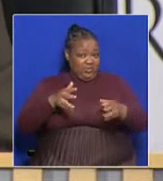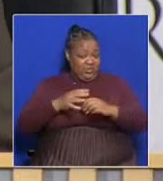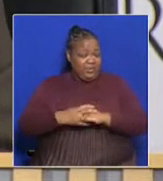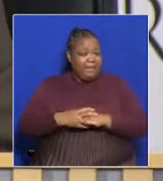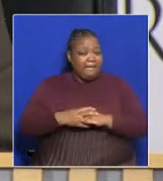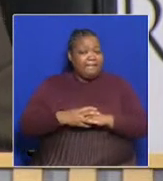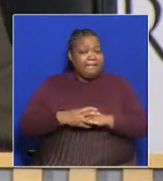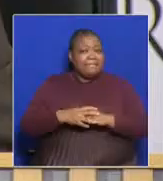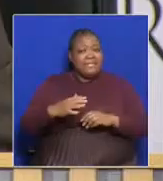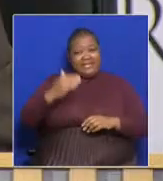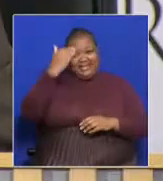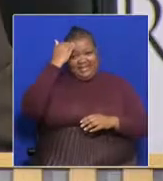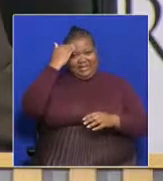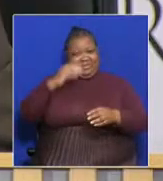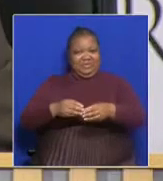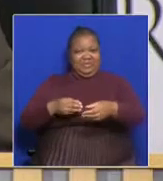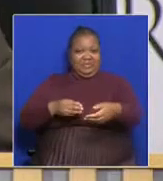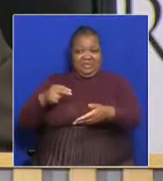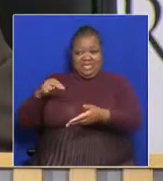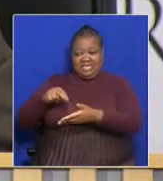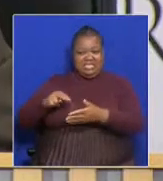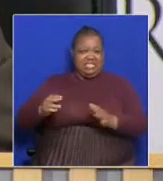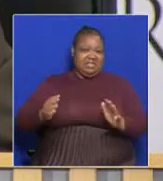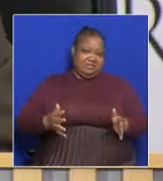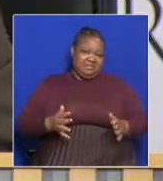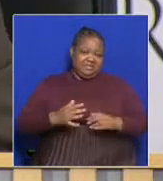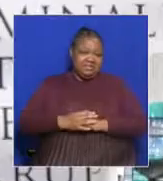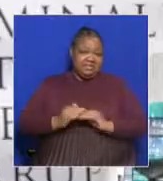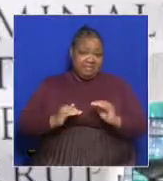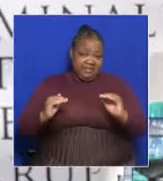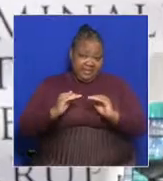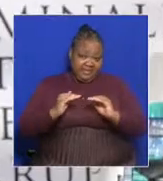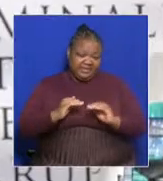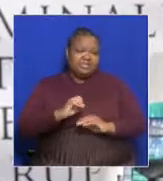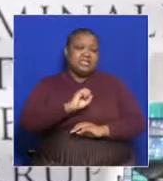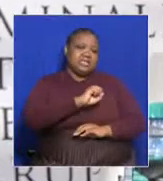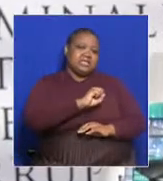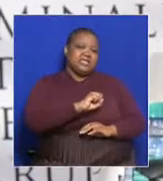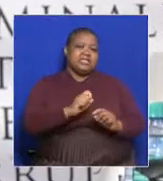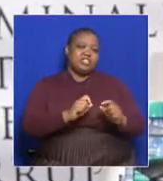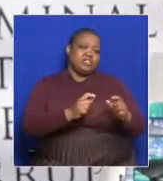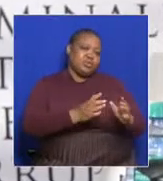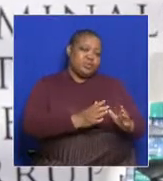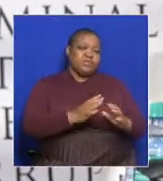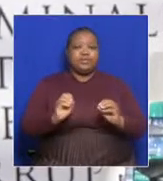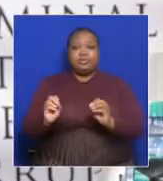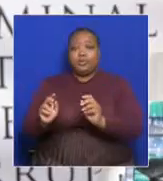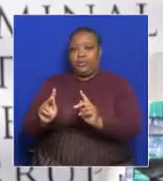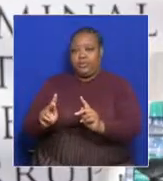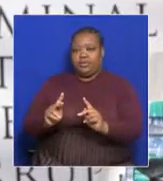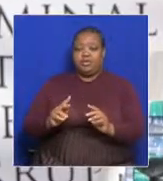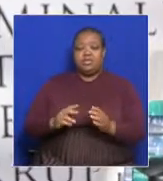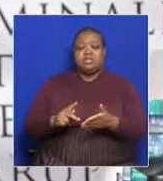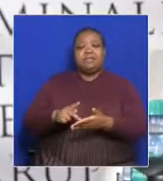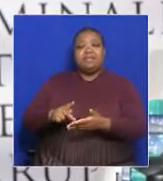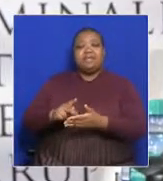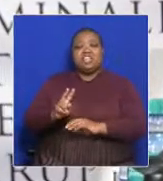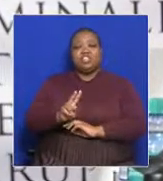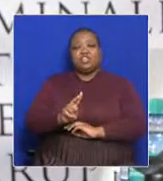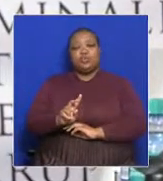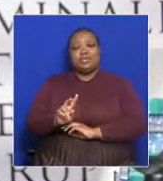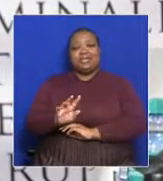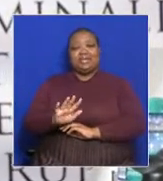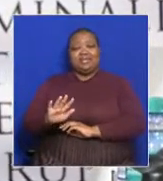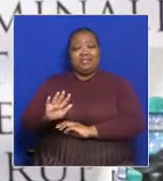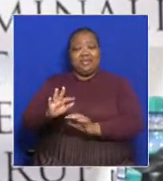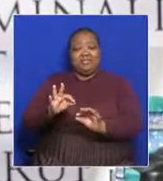document, they've seen it? Yes, Commissioner. Okay. Now, I'd like to refer you to page 25, specifically in